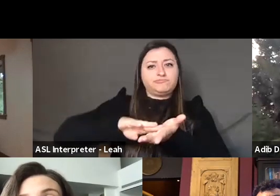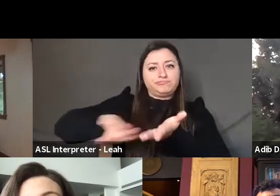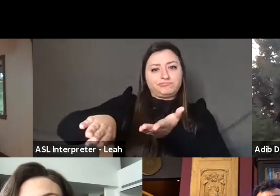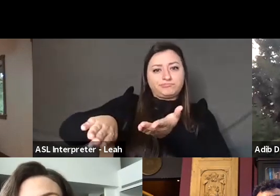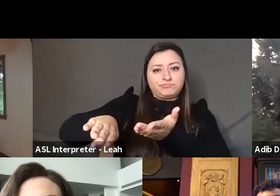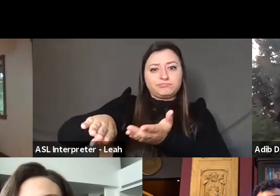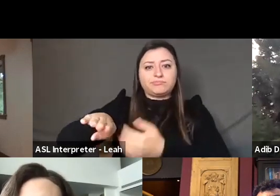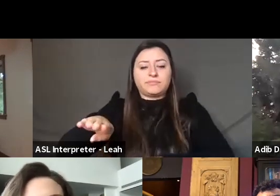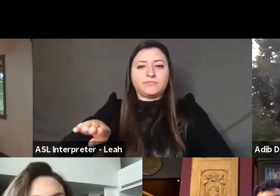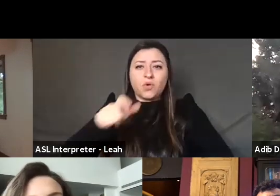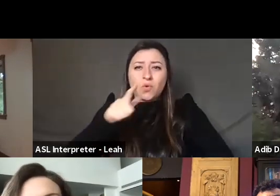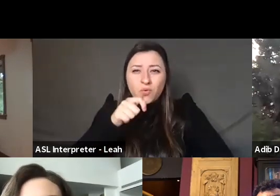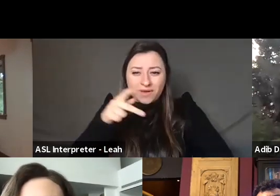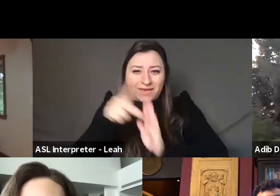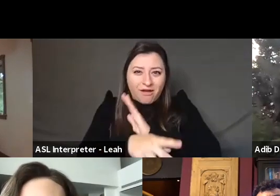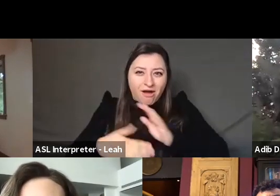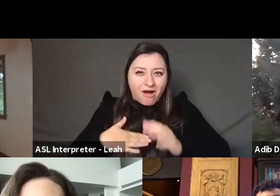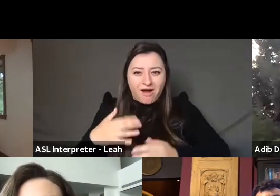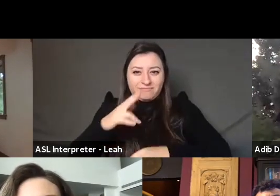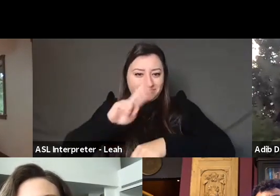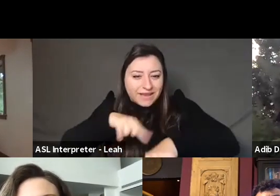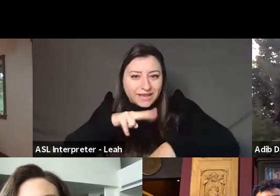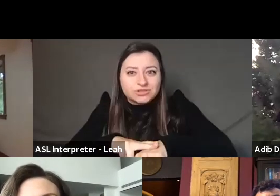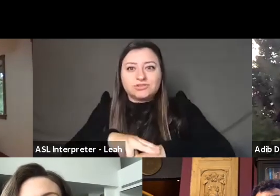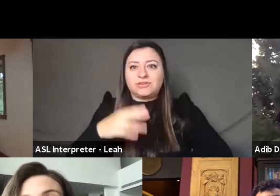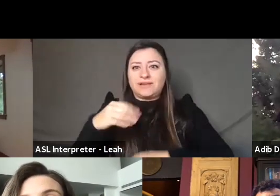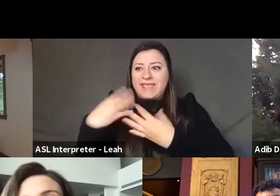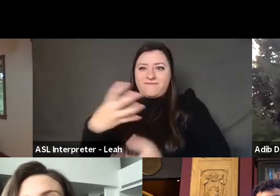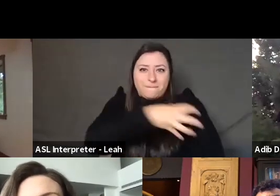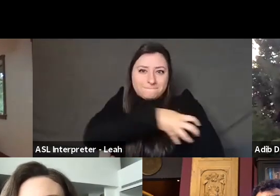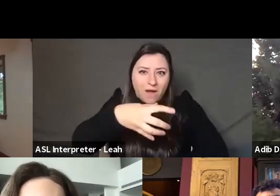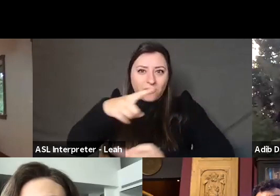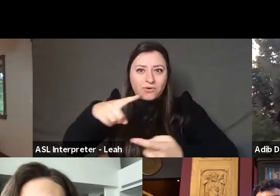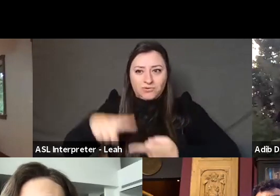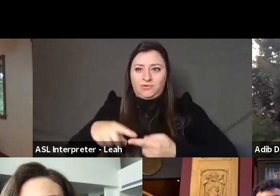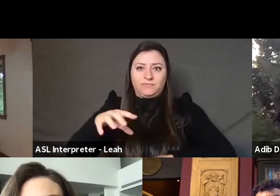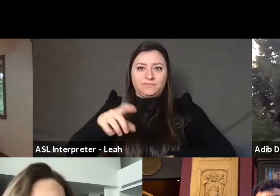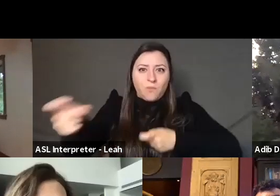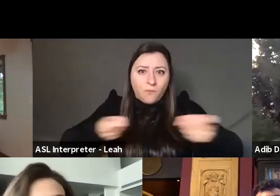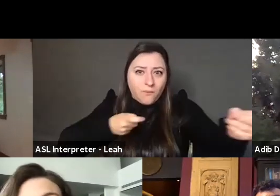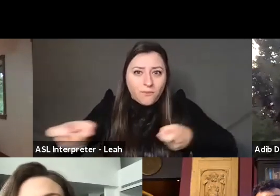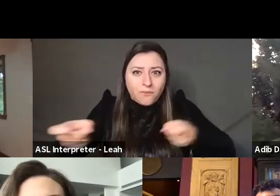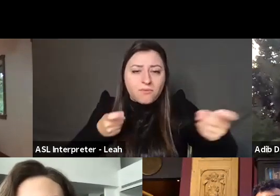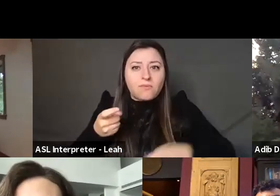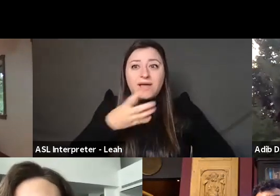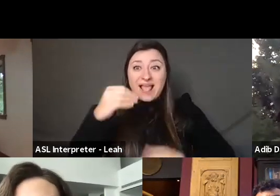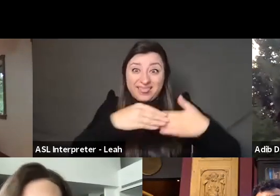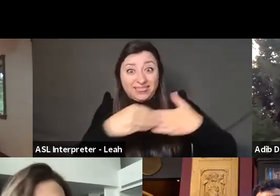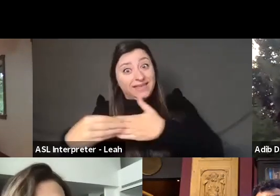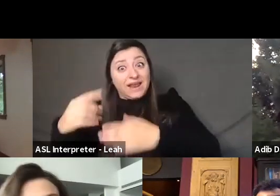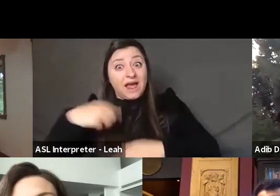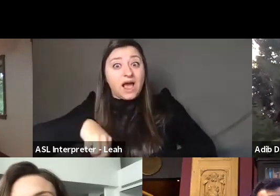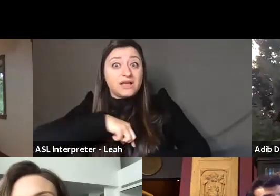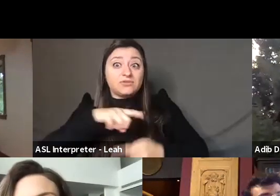who have butchered our nation and our people and given them the power to rule over us and lead us to